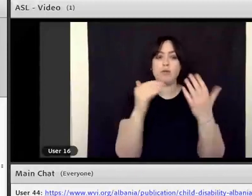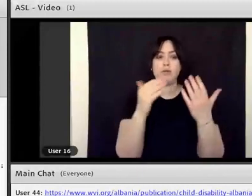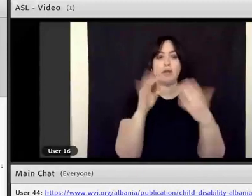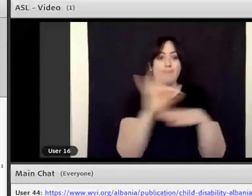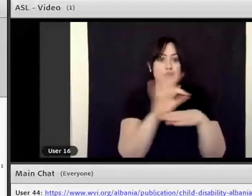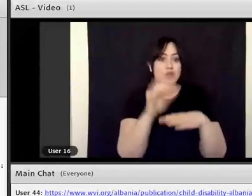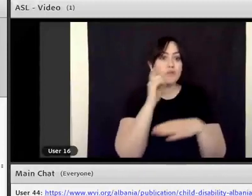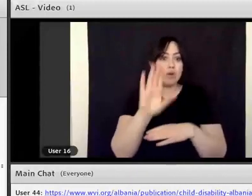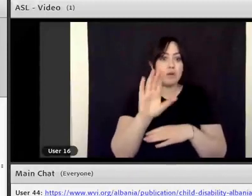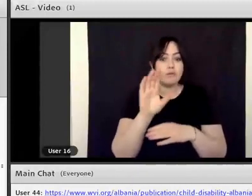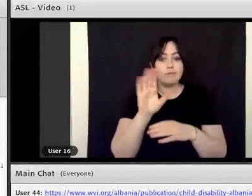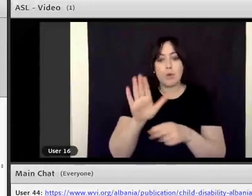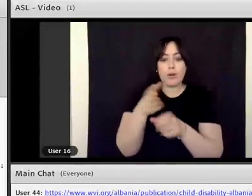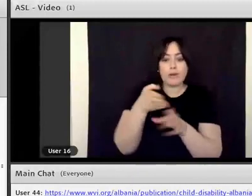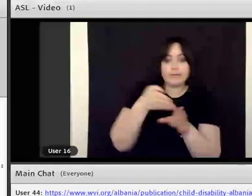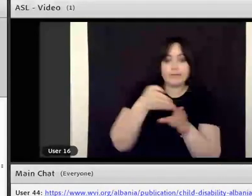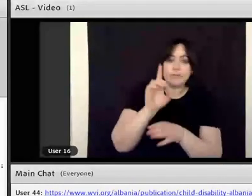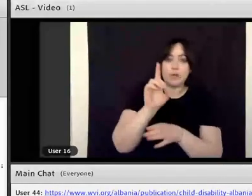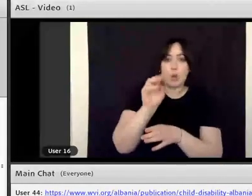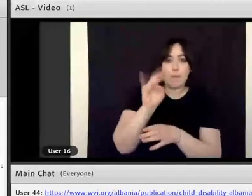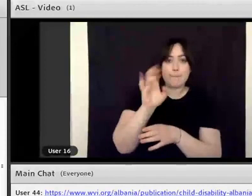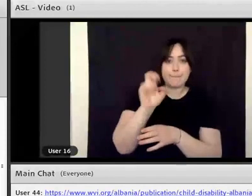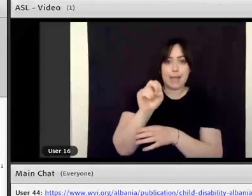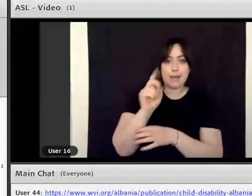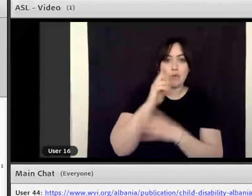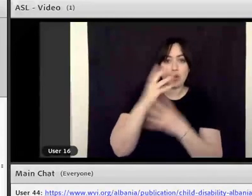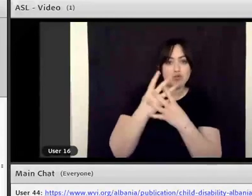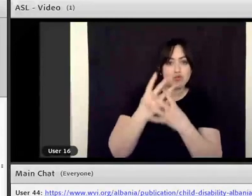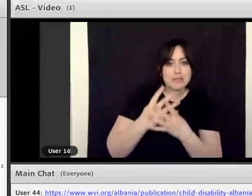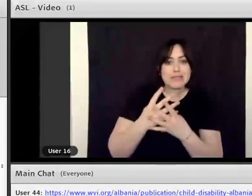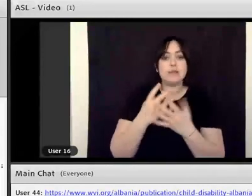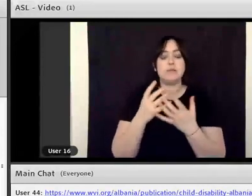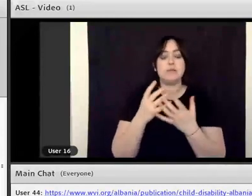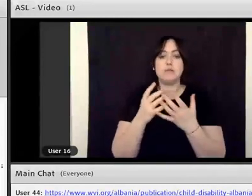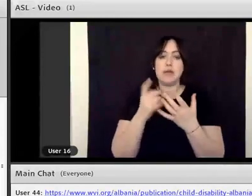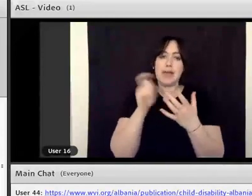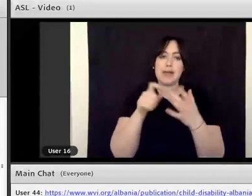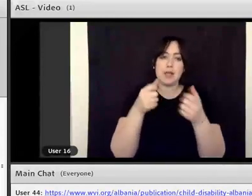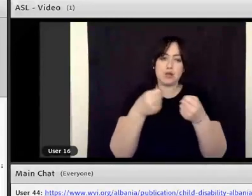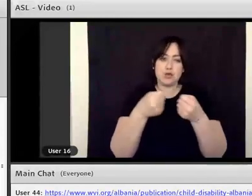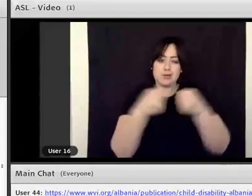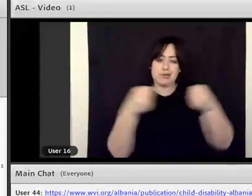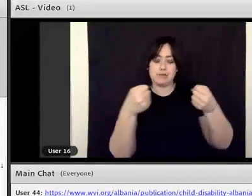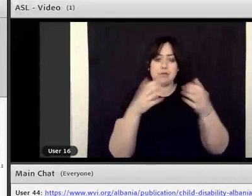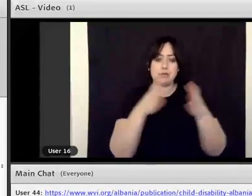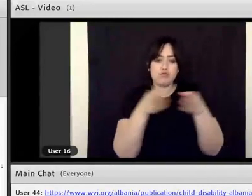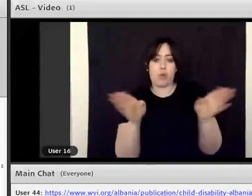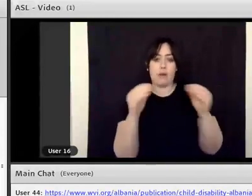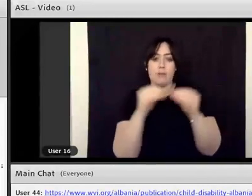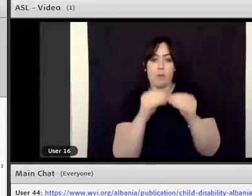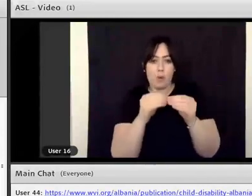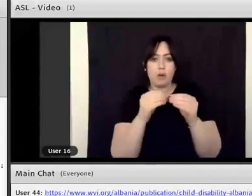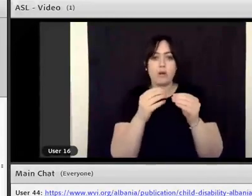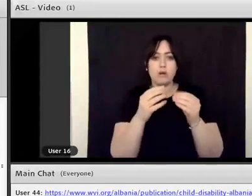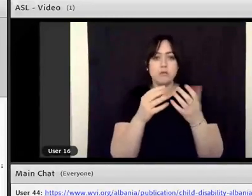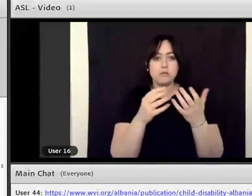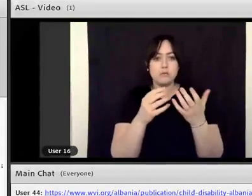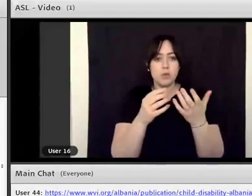it needs to open up and what are we doing, whether we're looking at the different domains so that we can get to specific tools